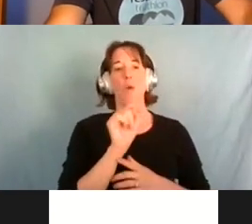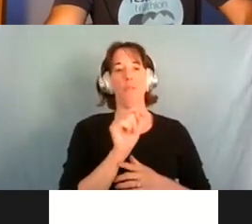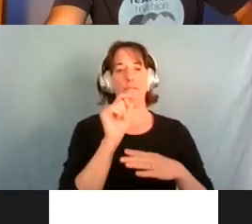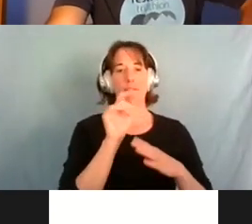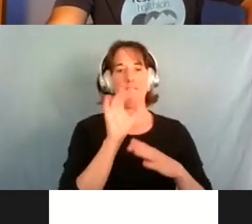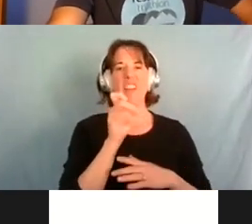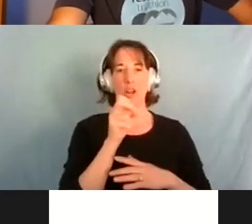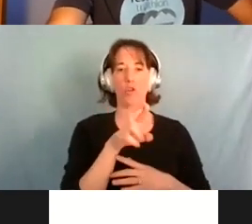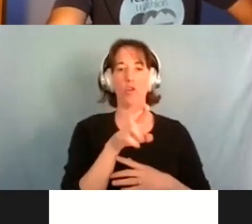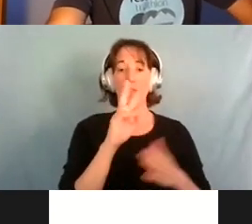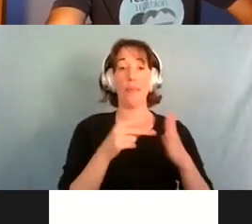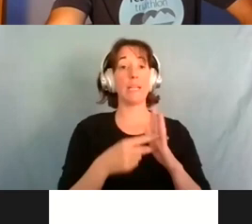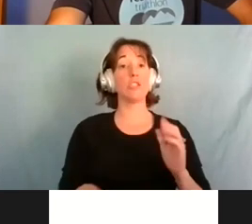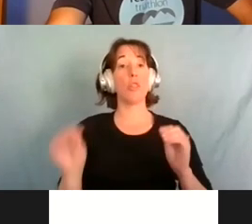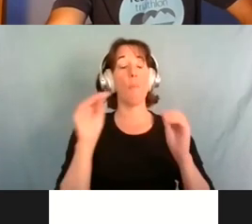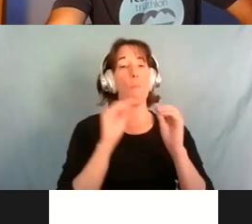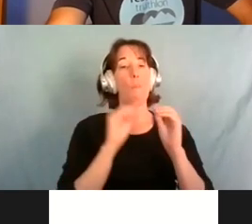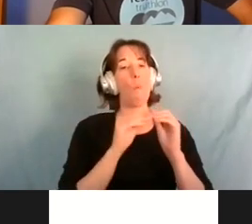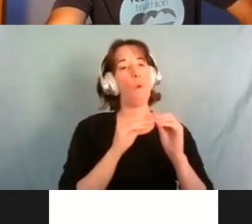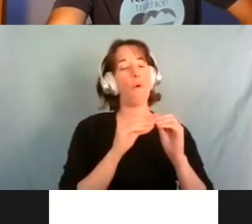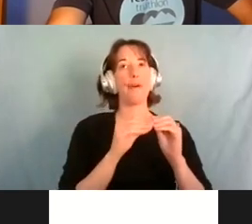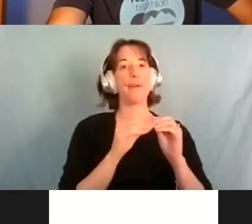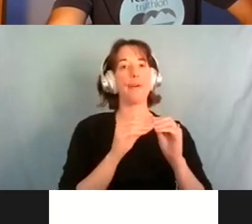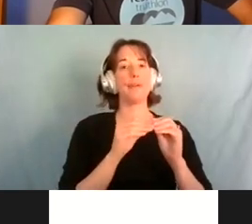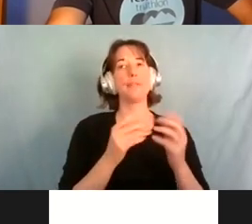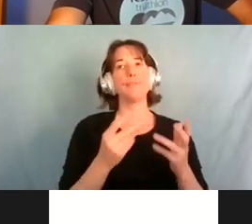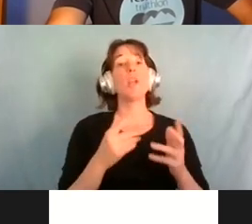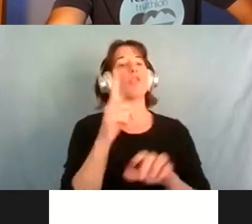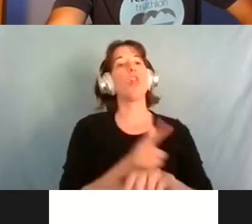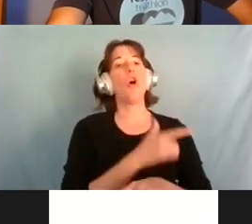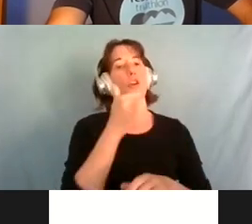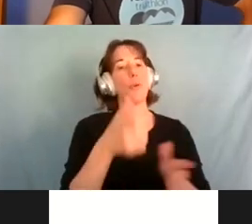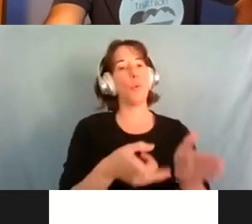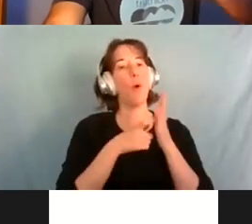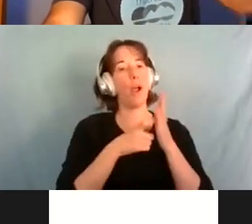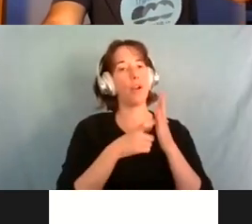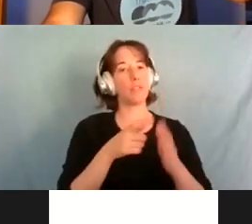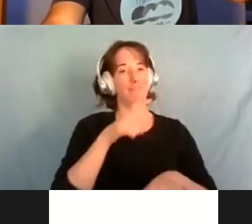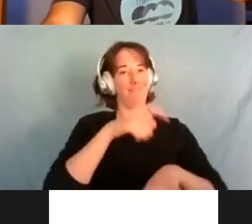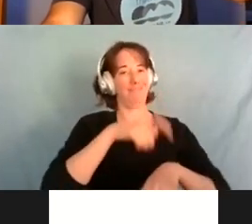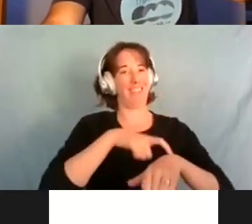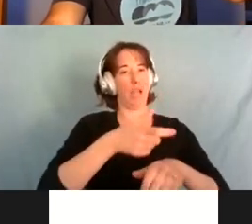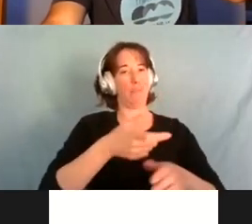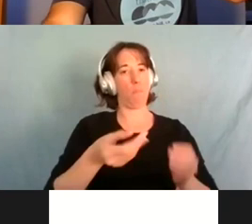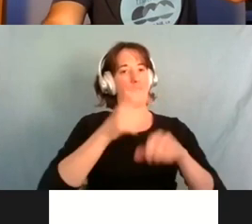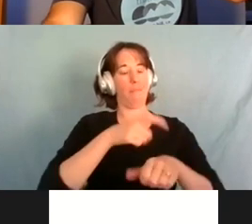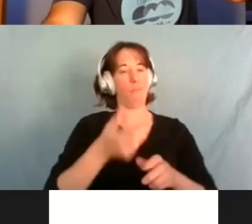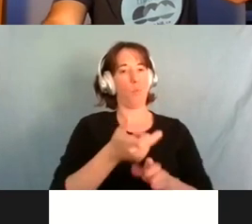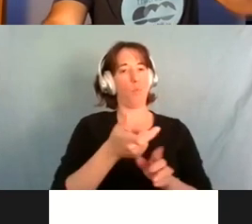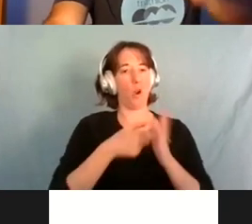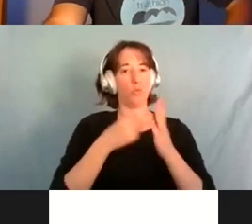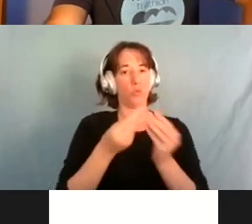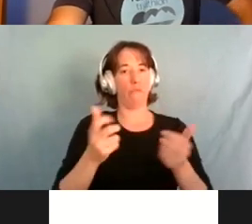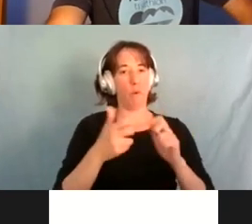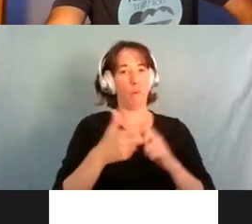the more moves you make, which is the longer it takes you to solve the problem, those later moves are kind of discounted in